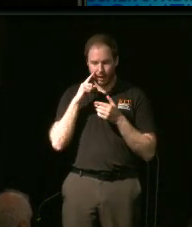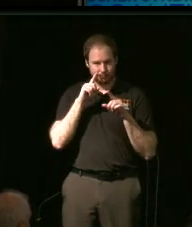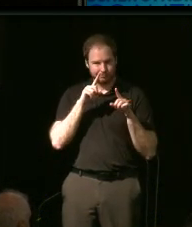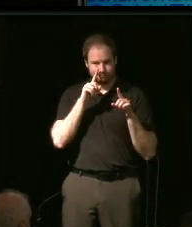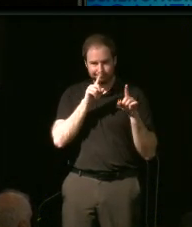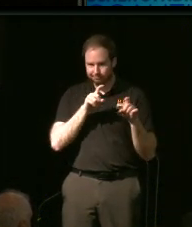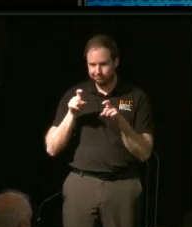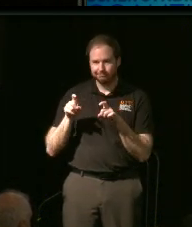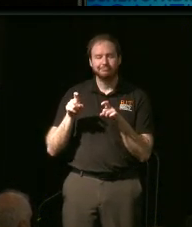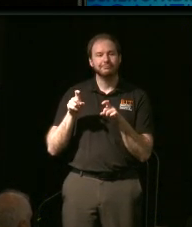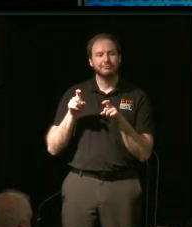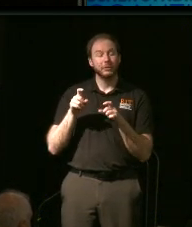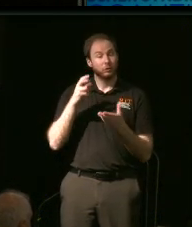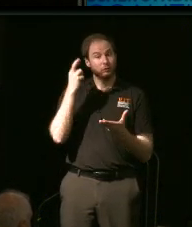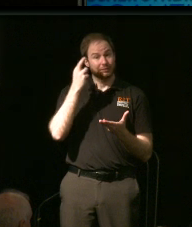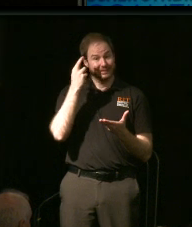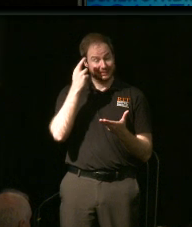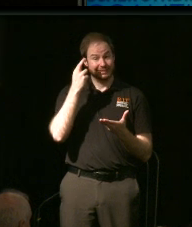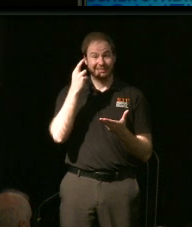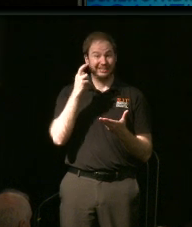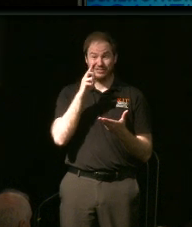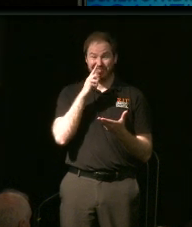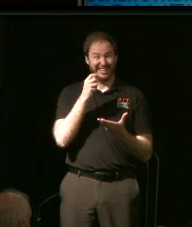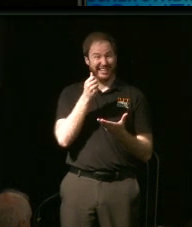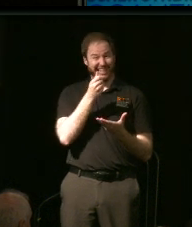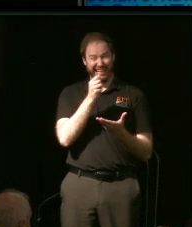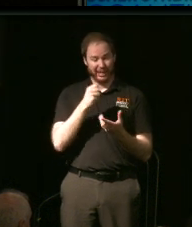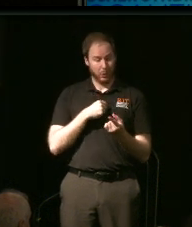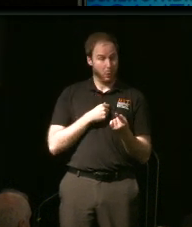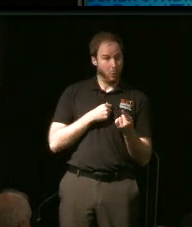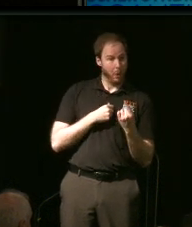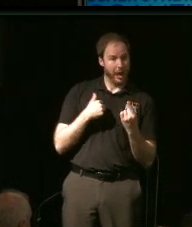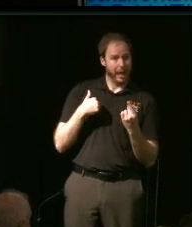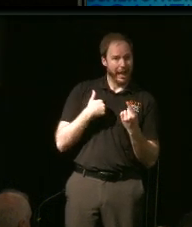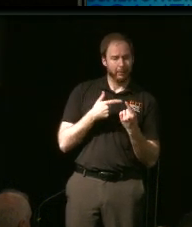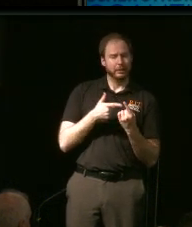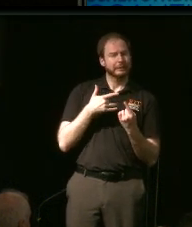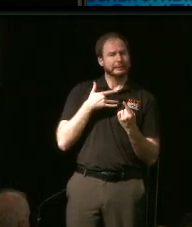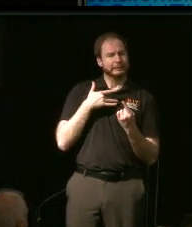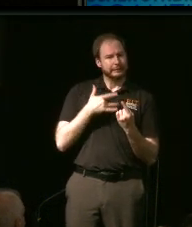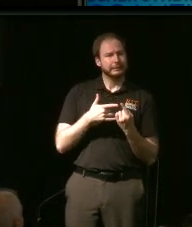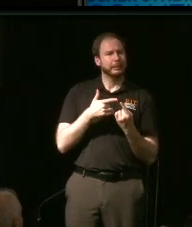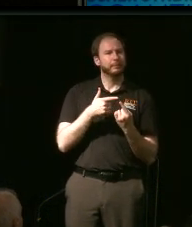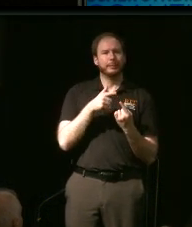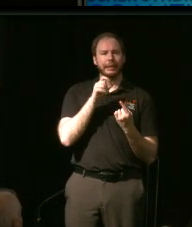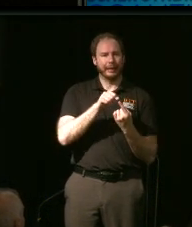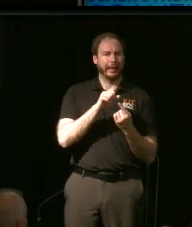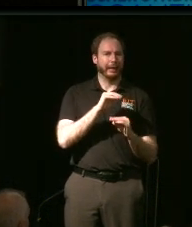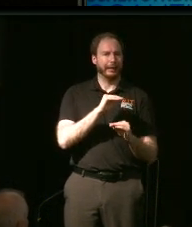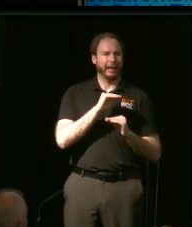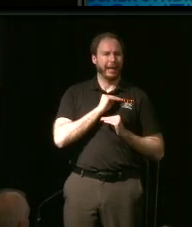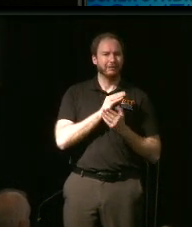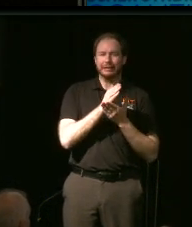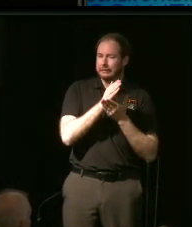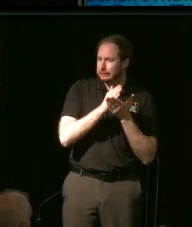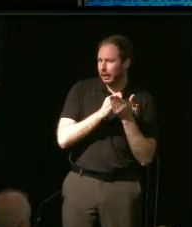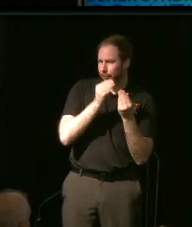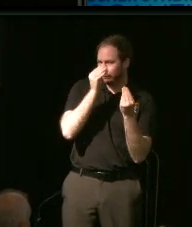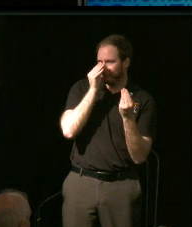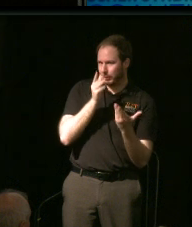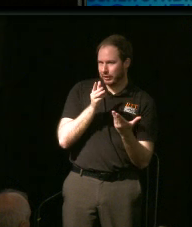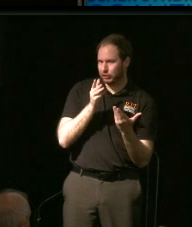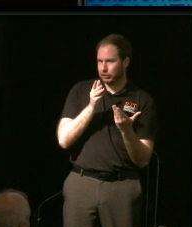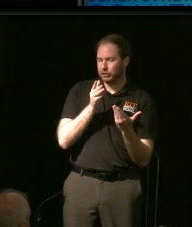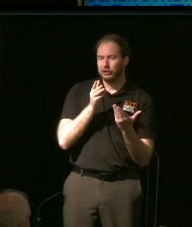tests. And that's because any one animal is usually pretty good at answering some